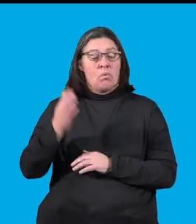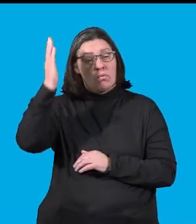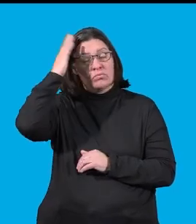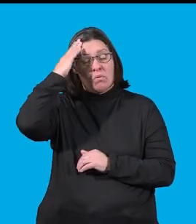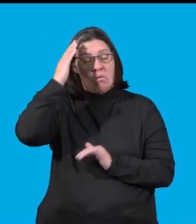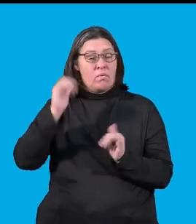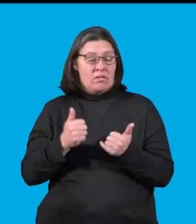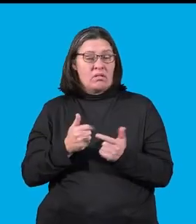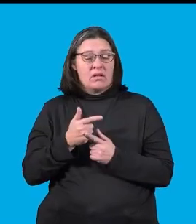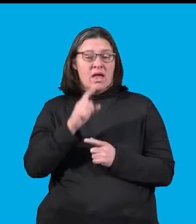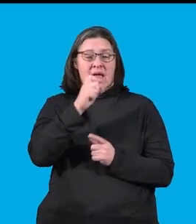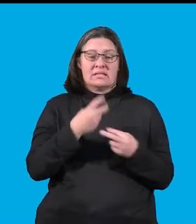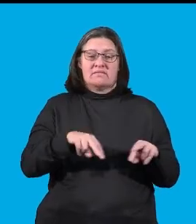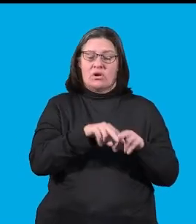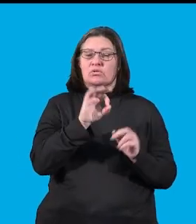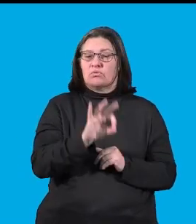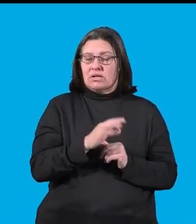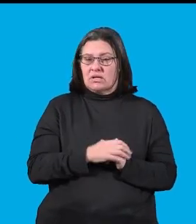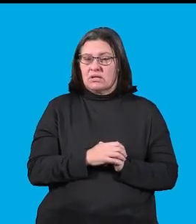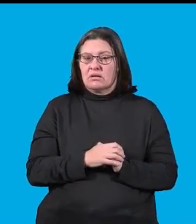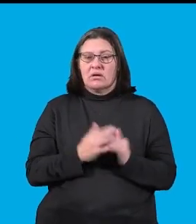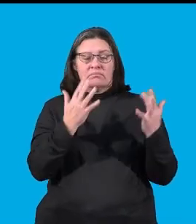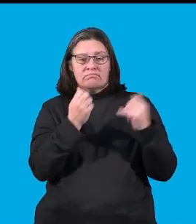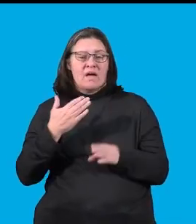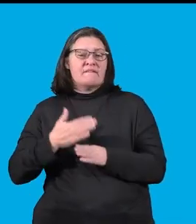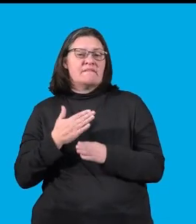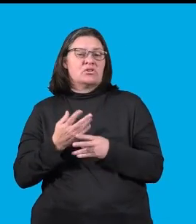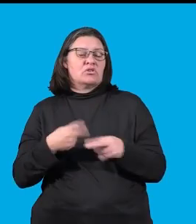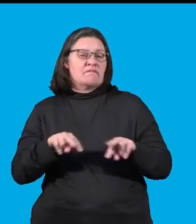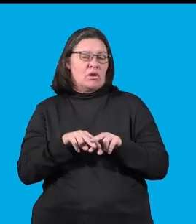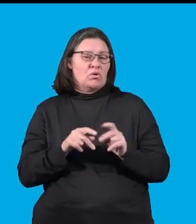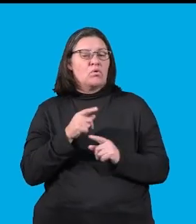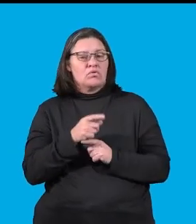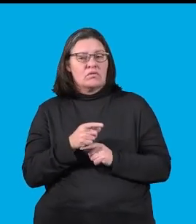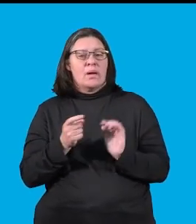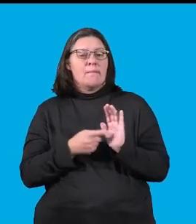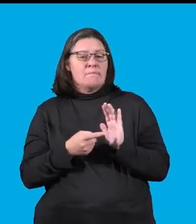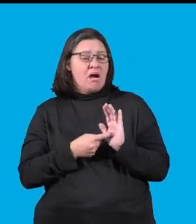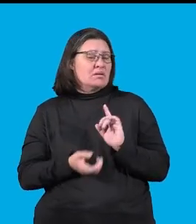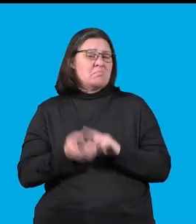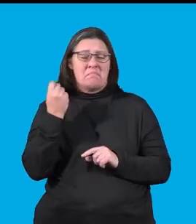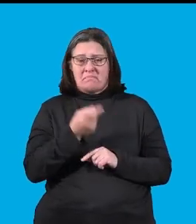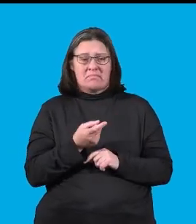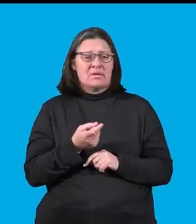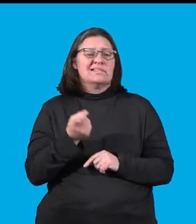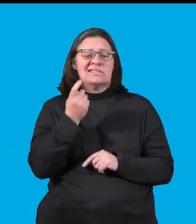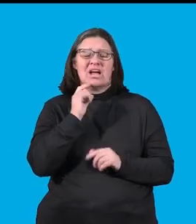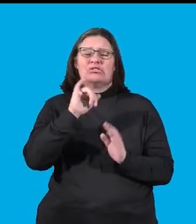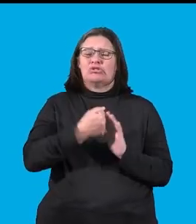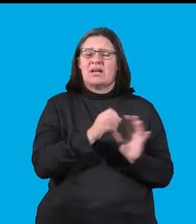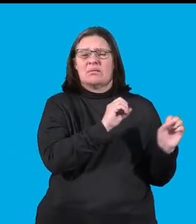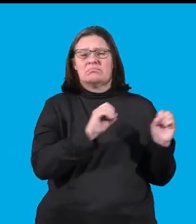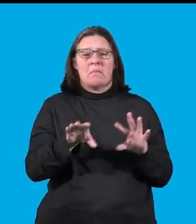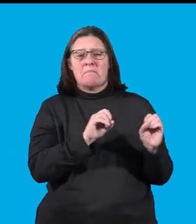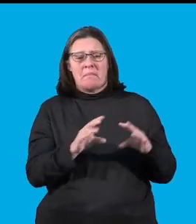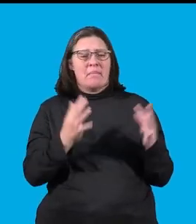Okay, we know that the x value is 3, so we're simply working out a function value here. This is marks up for JAM. It's